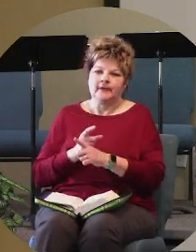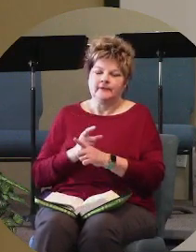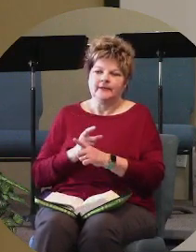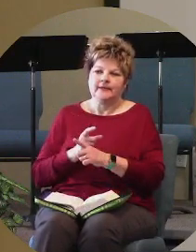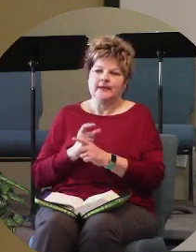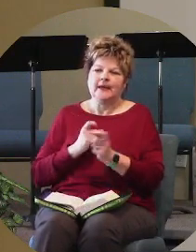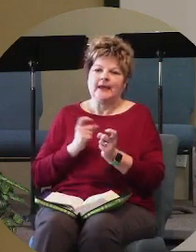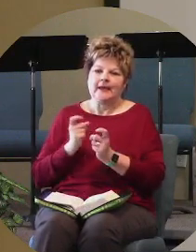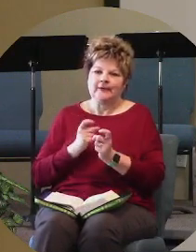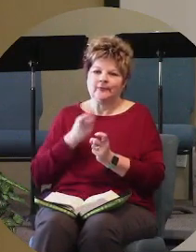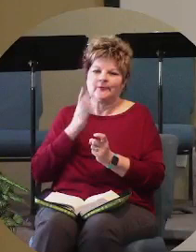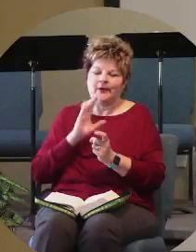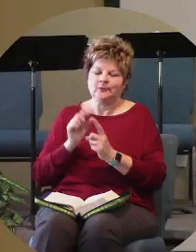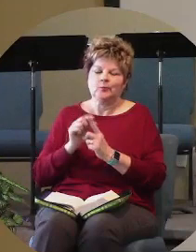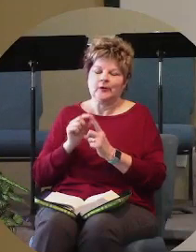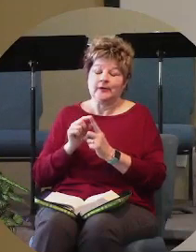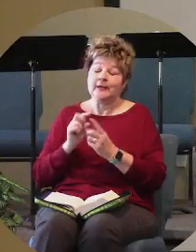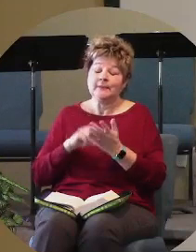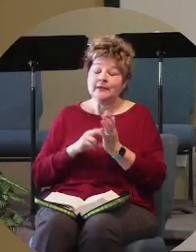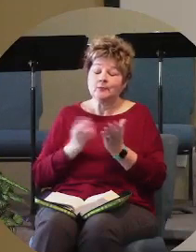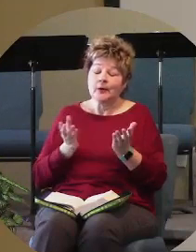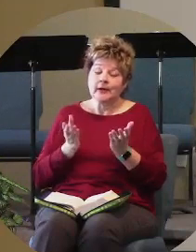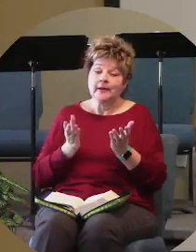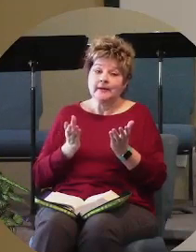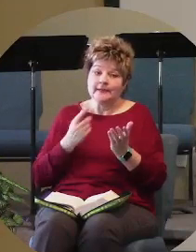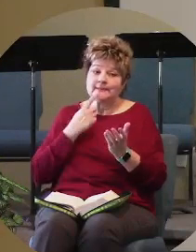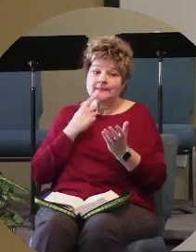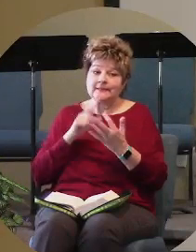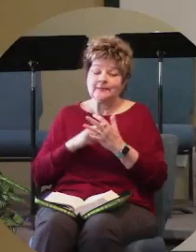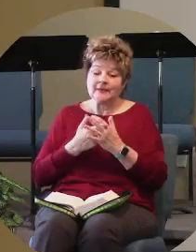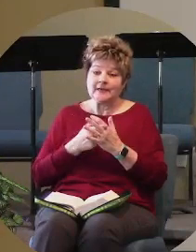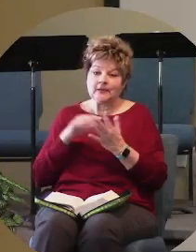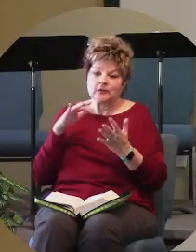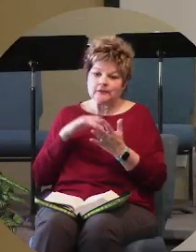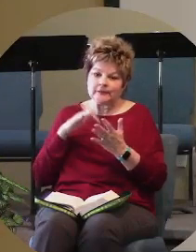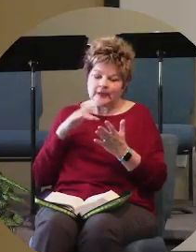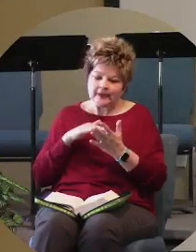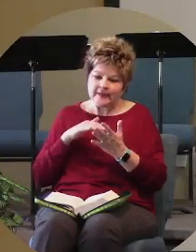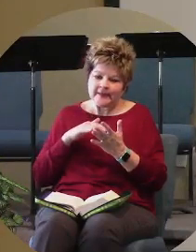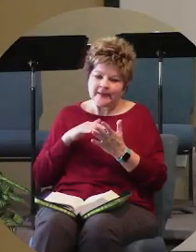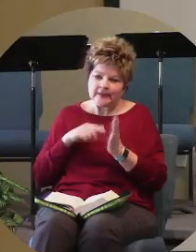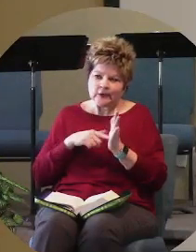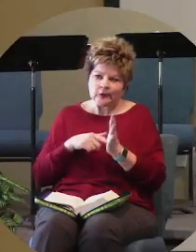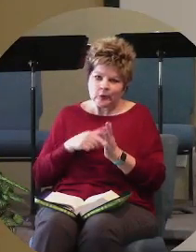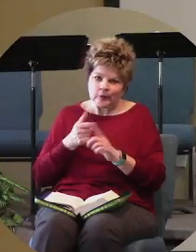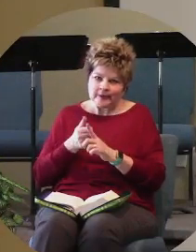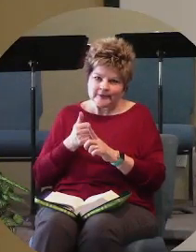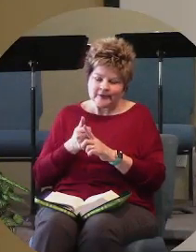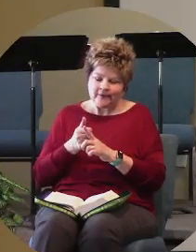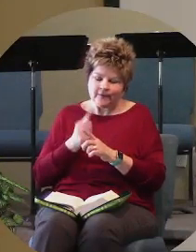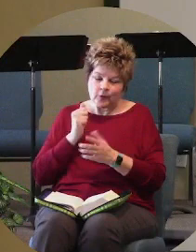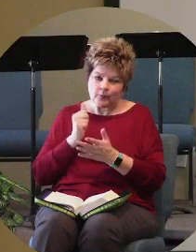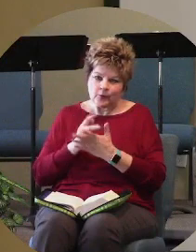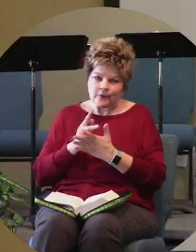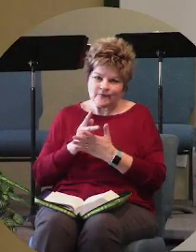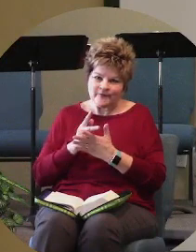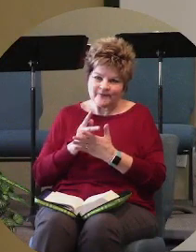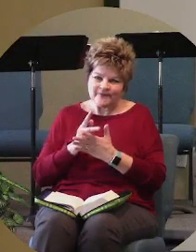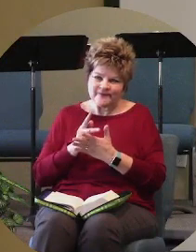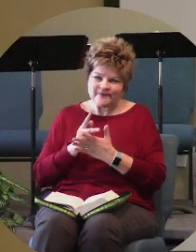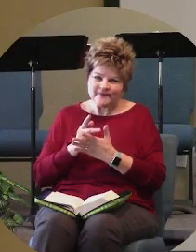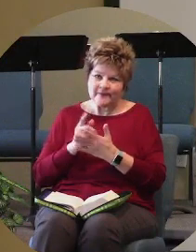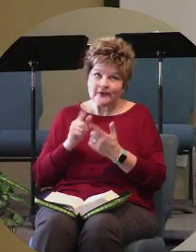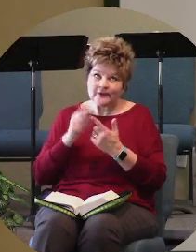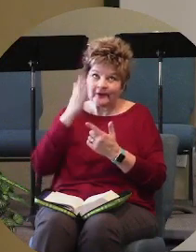handle God's word, which means this, and he says it to begin with, study to show thyself approved